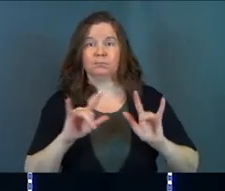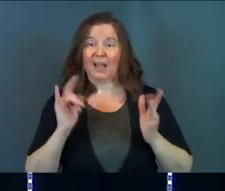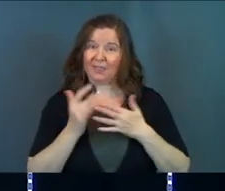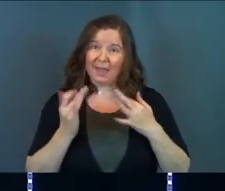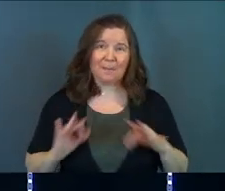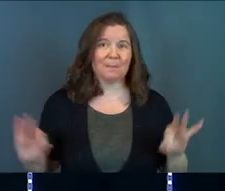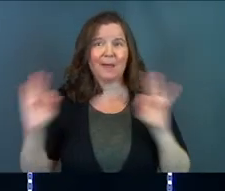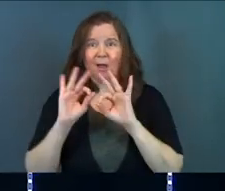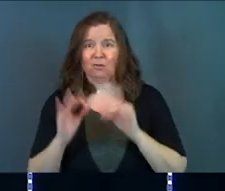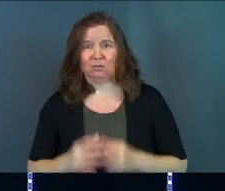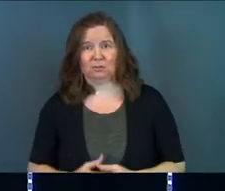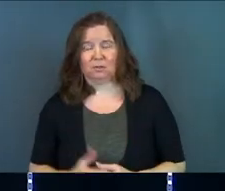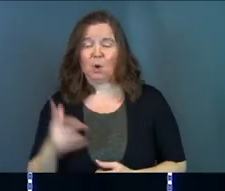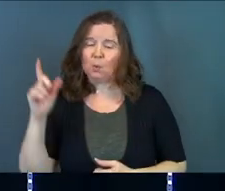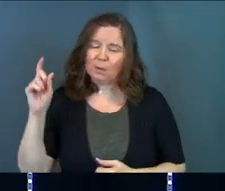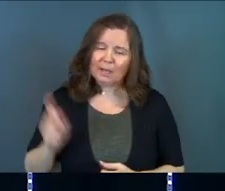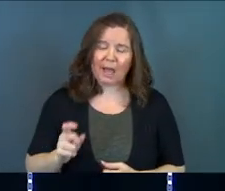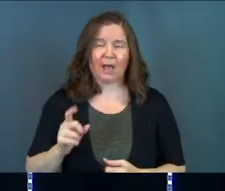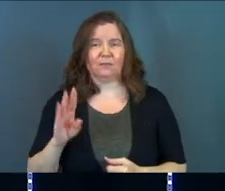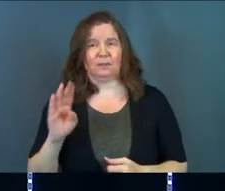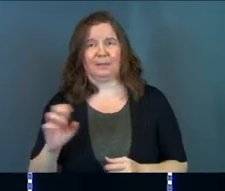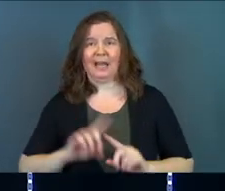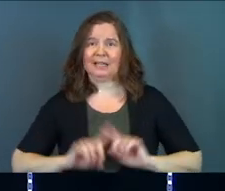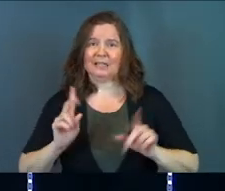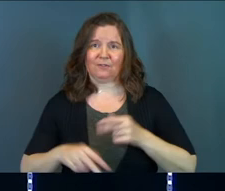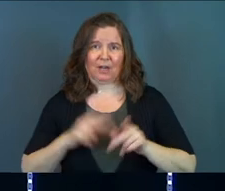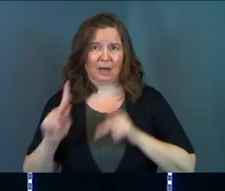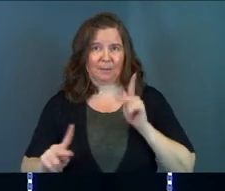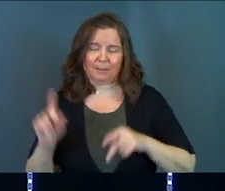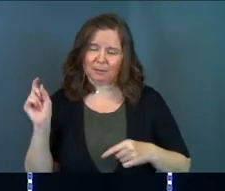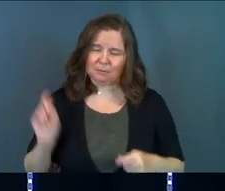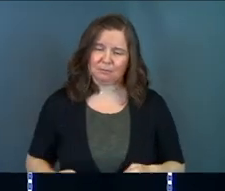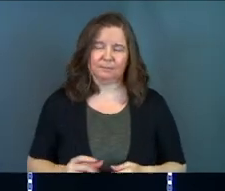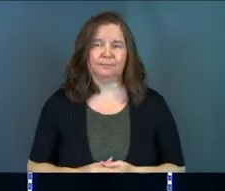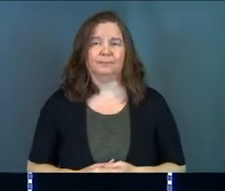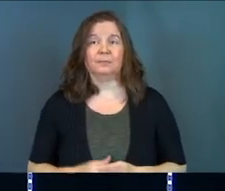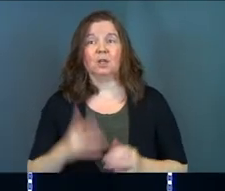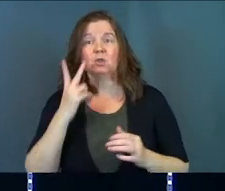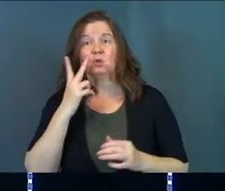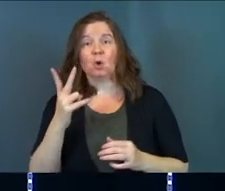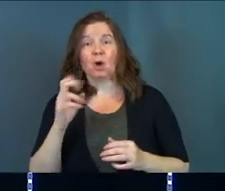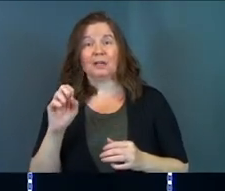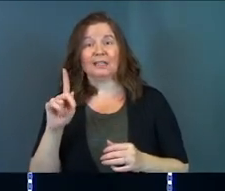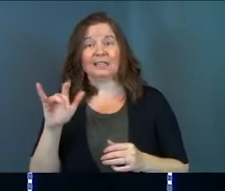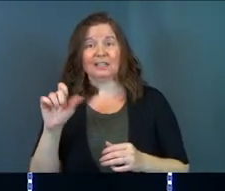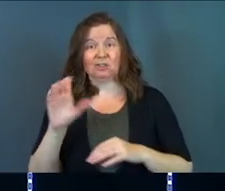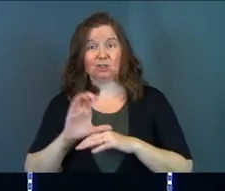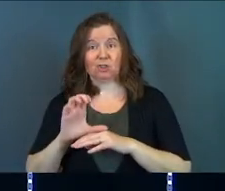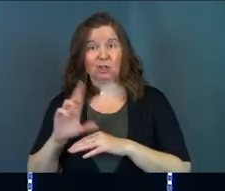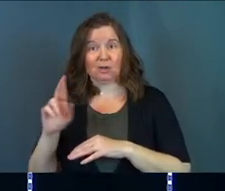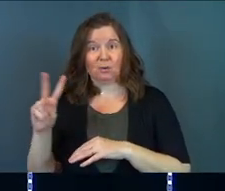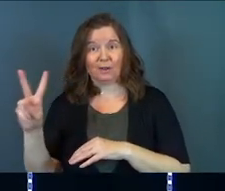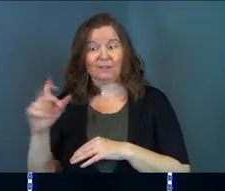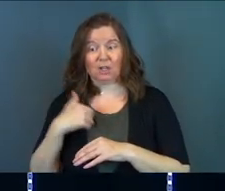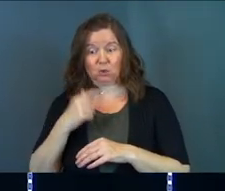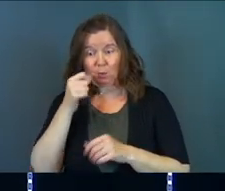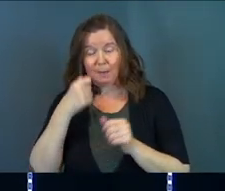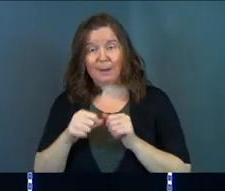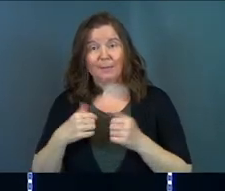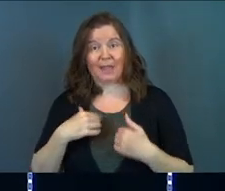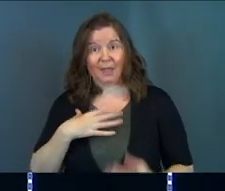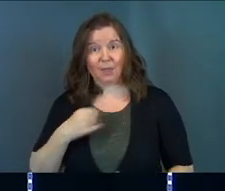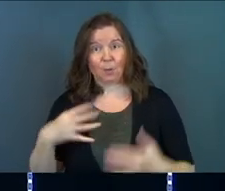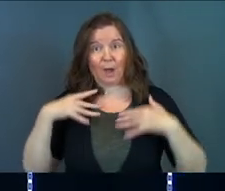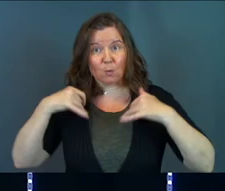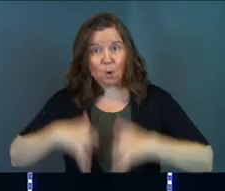that matters. We have to be a different kind of people. And you saw that Skittles church in Revelation, and you remember they had